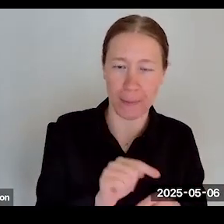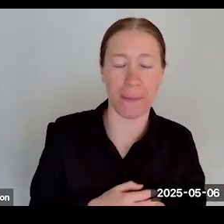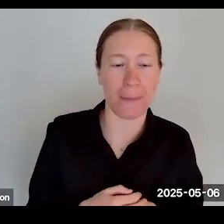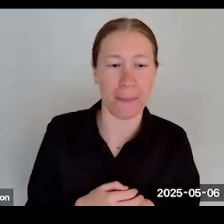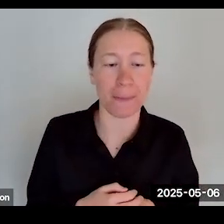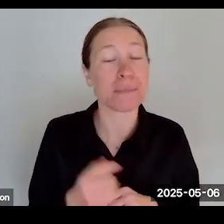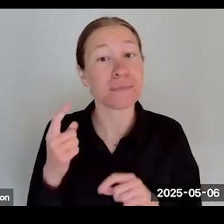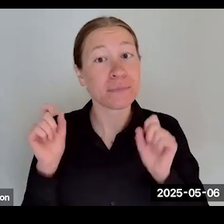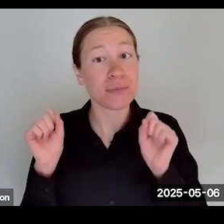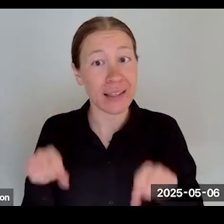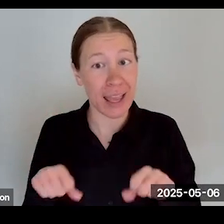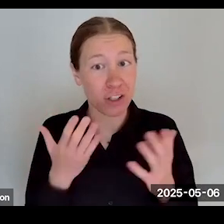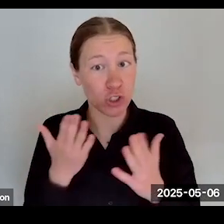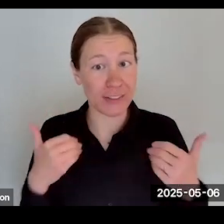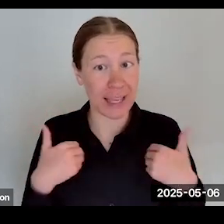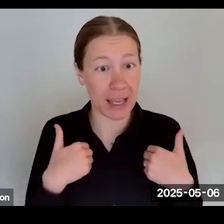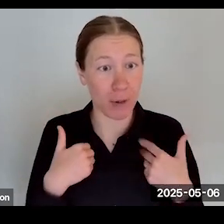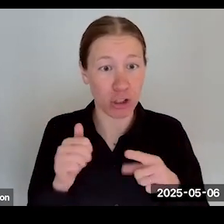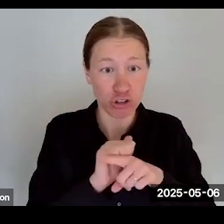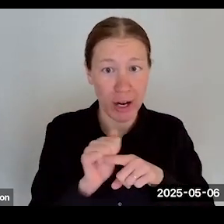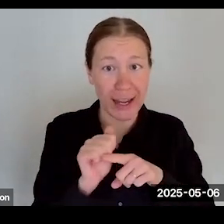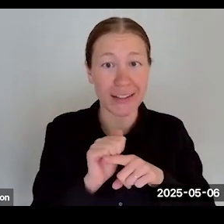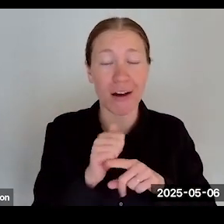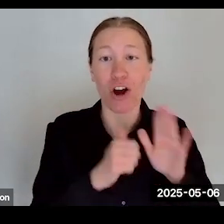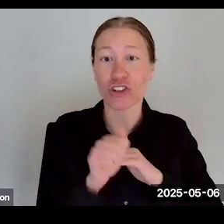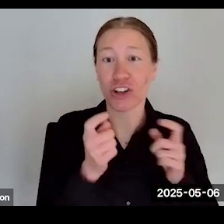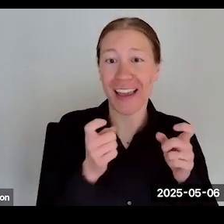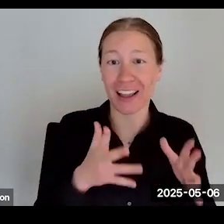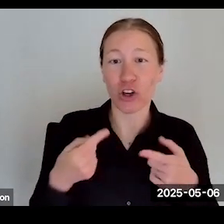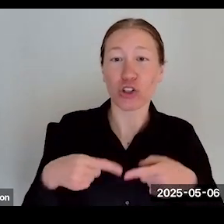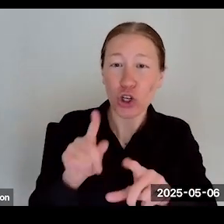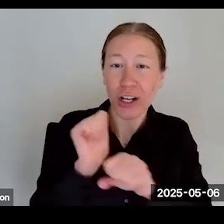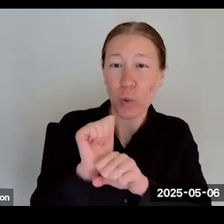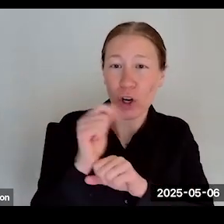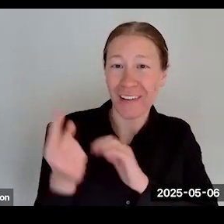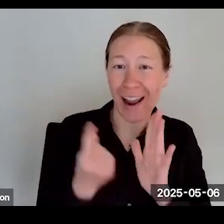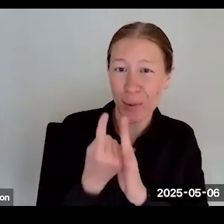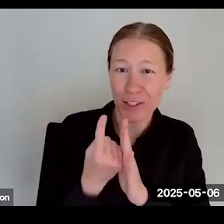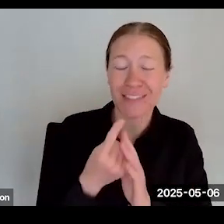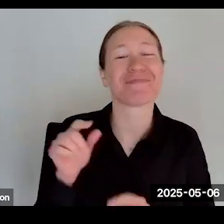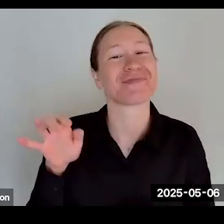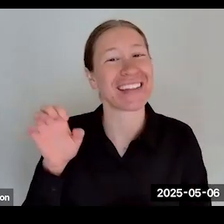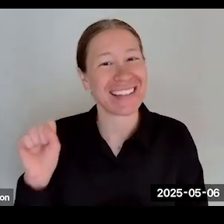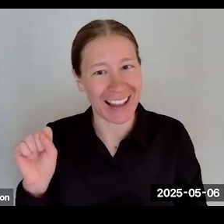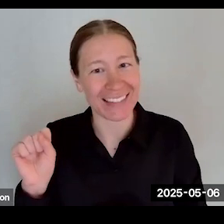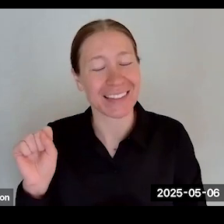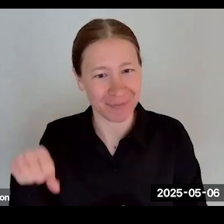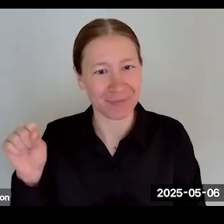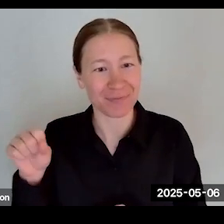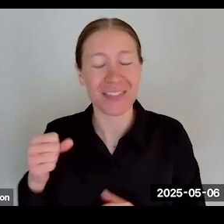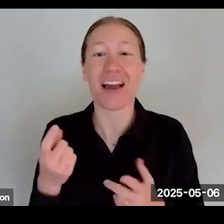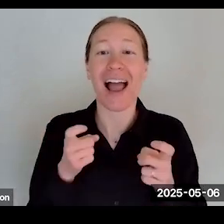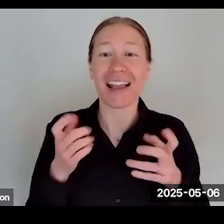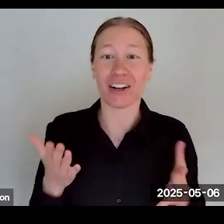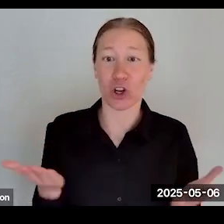Can a service animal be trained by its handler during work hours? Yes. A handler in Michigan can bring